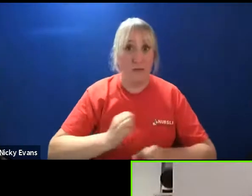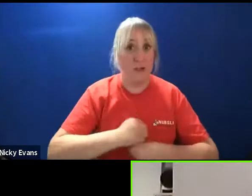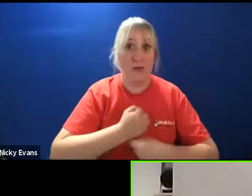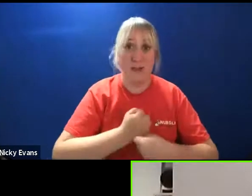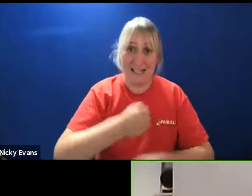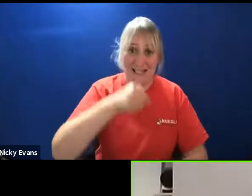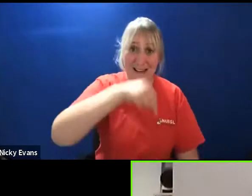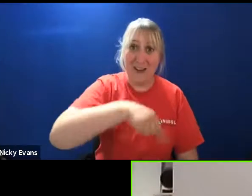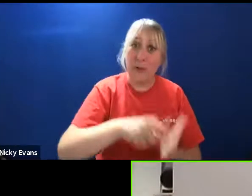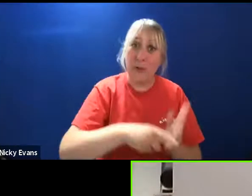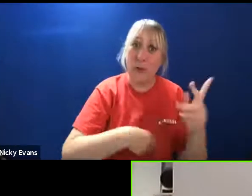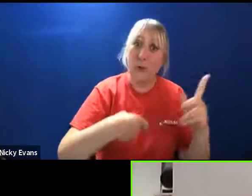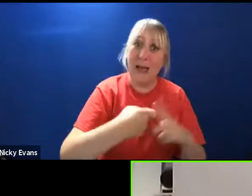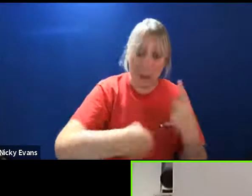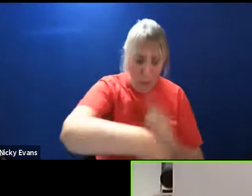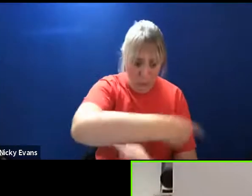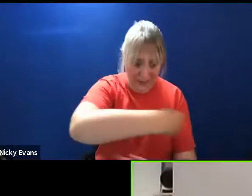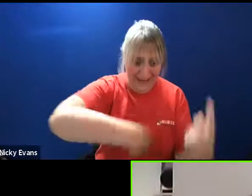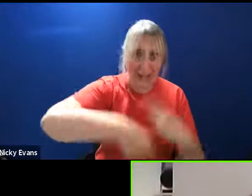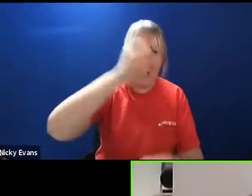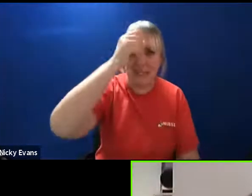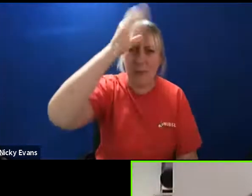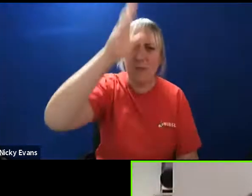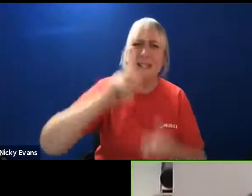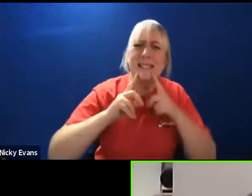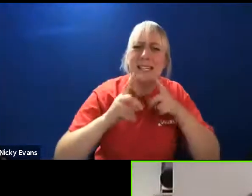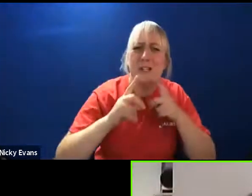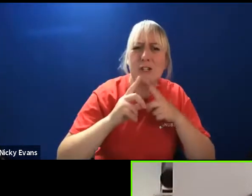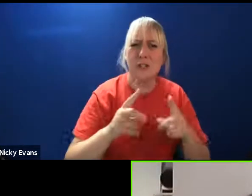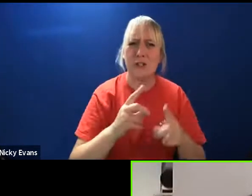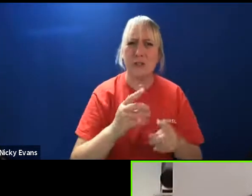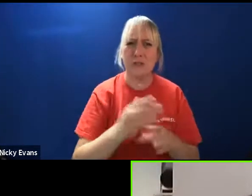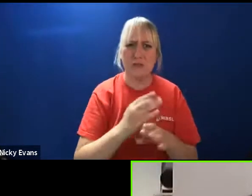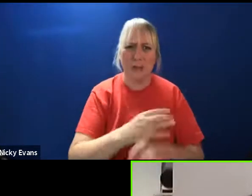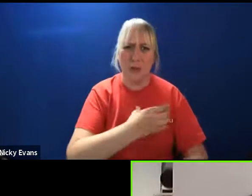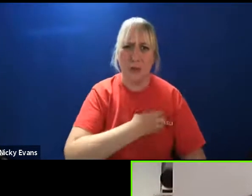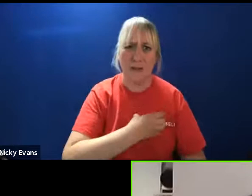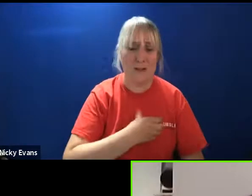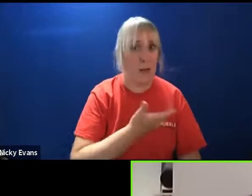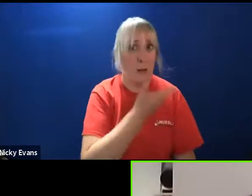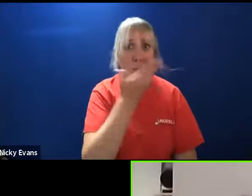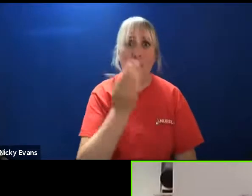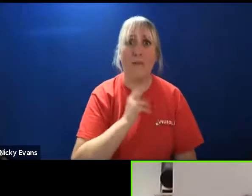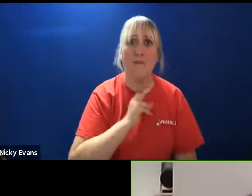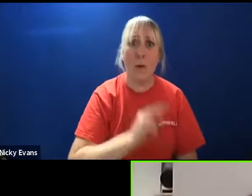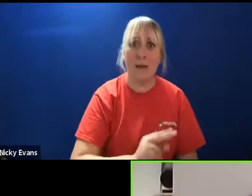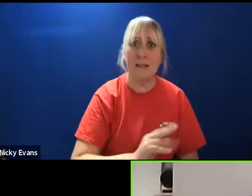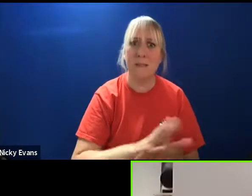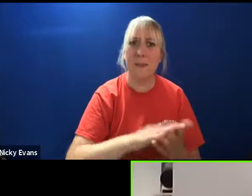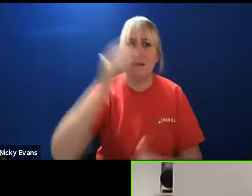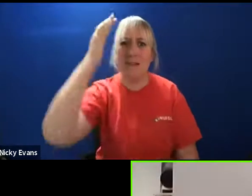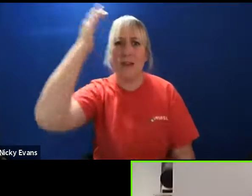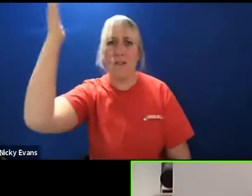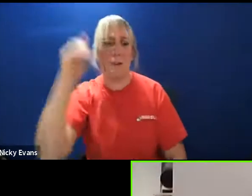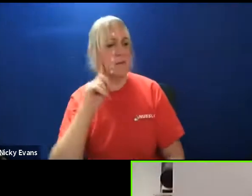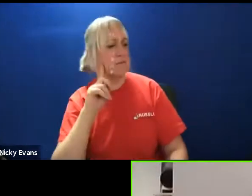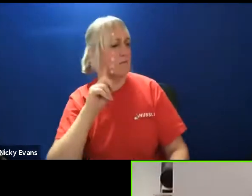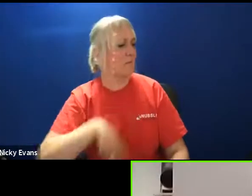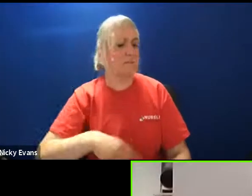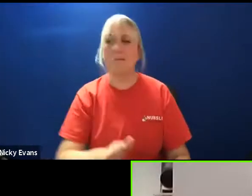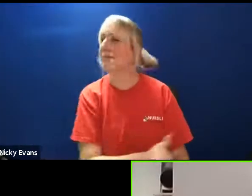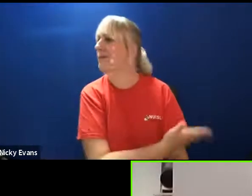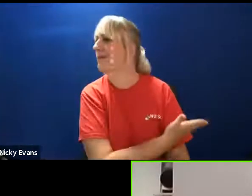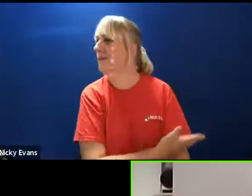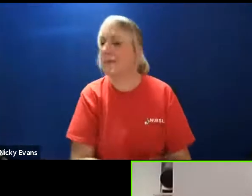as experienced teachers and trade unionists have no voice, and we're so often ignored when it comes to important decisions being